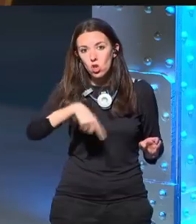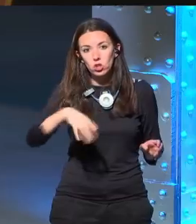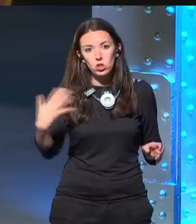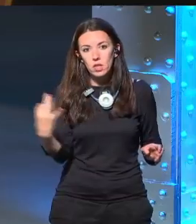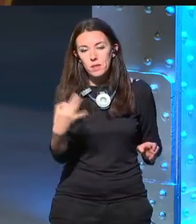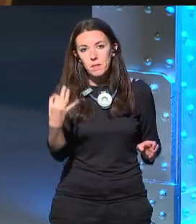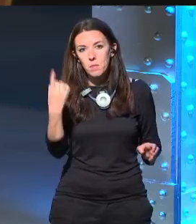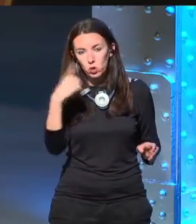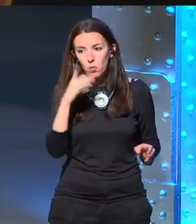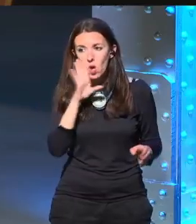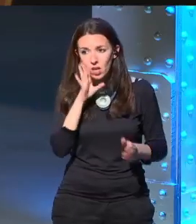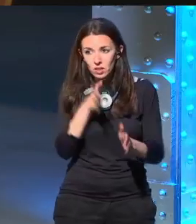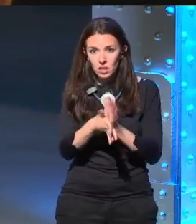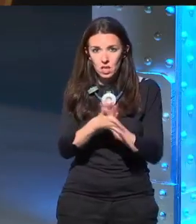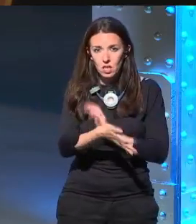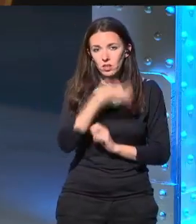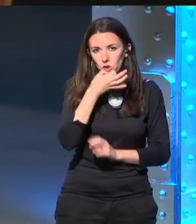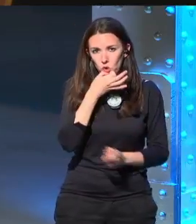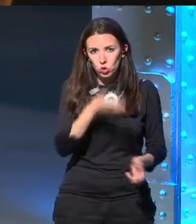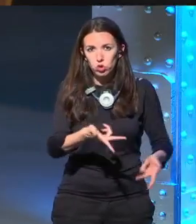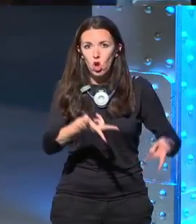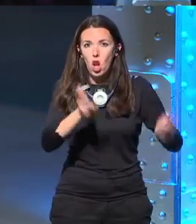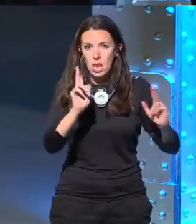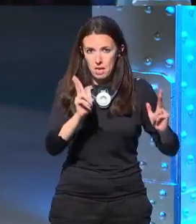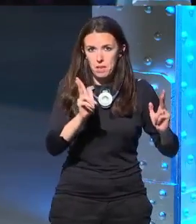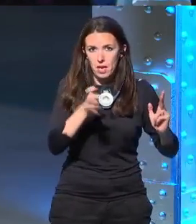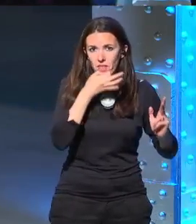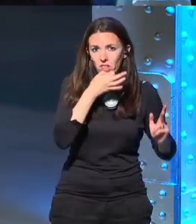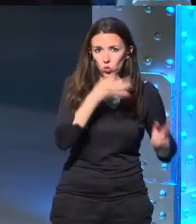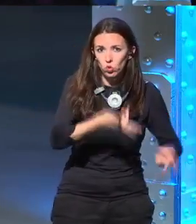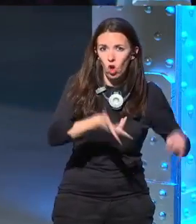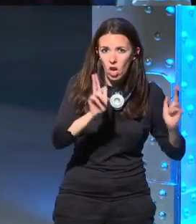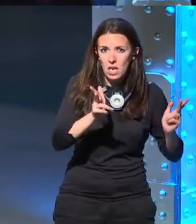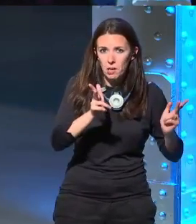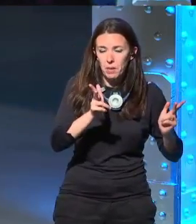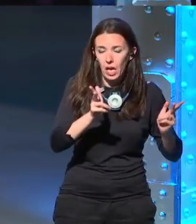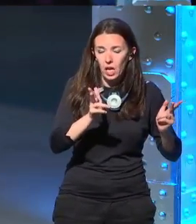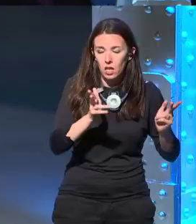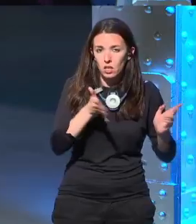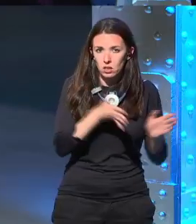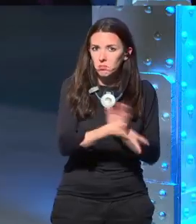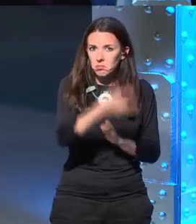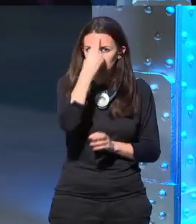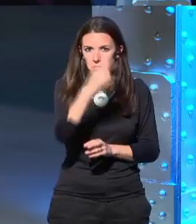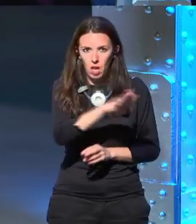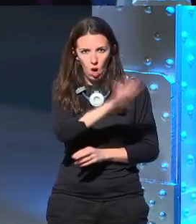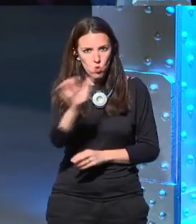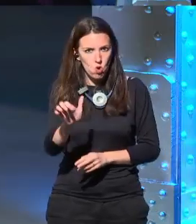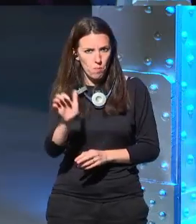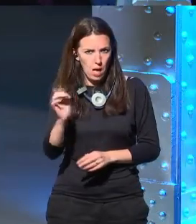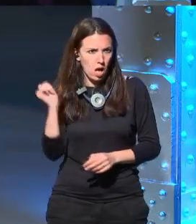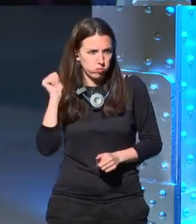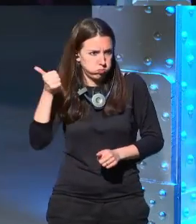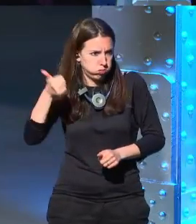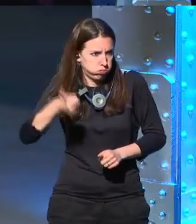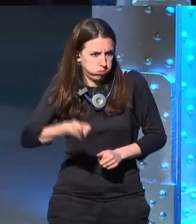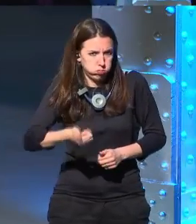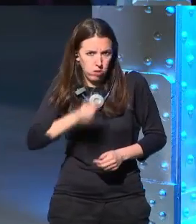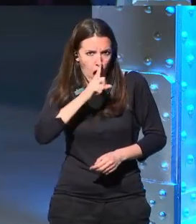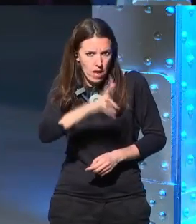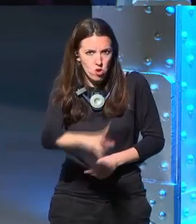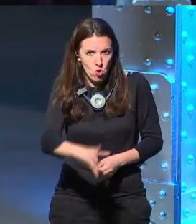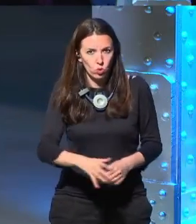and certainly free speech is respected in Europe far more than like China or any place like that. In